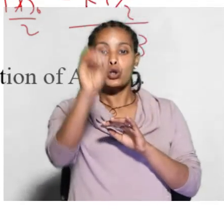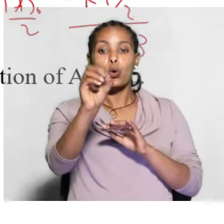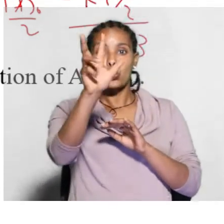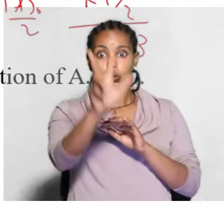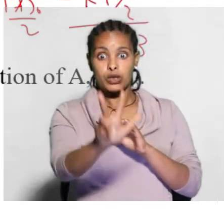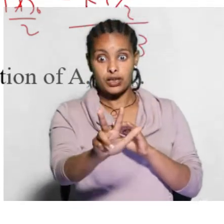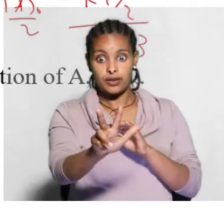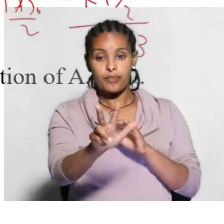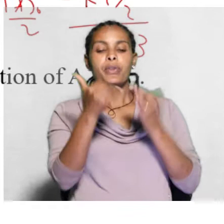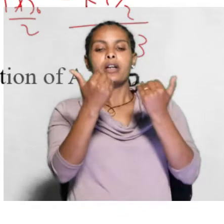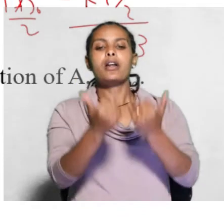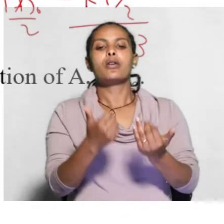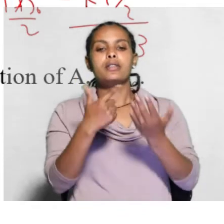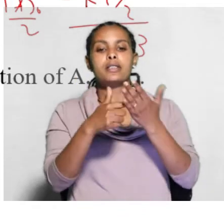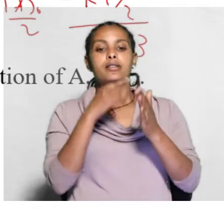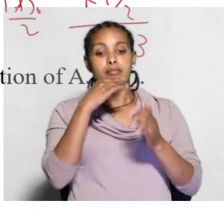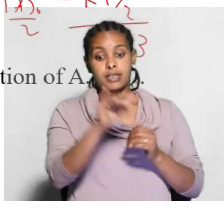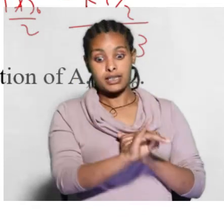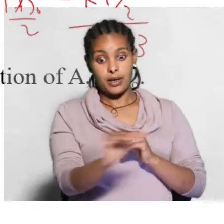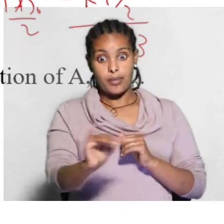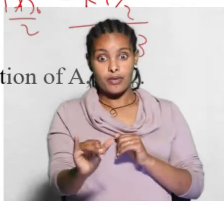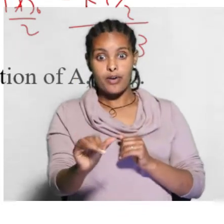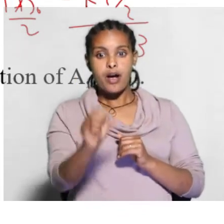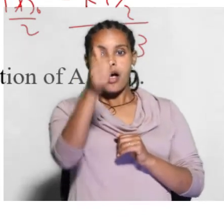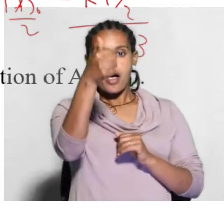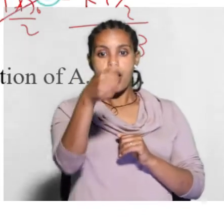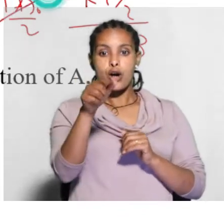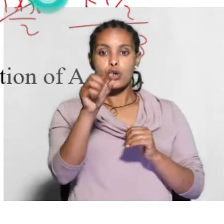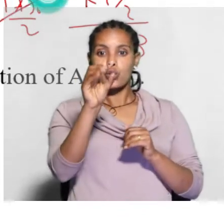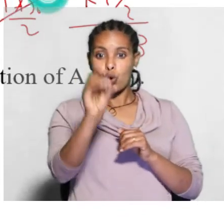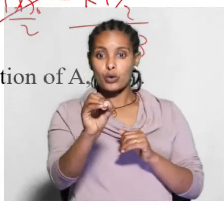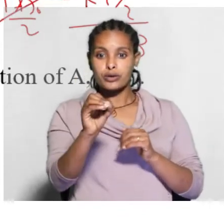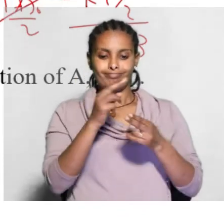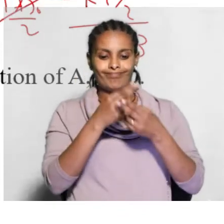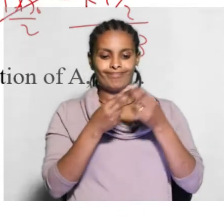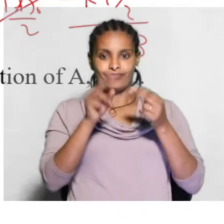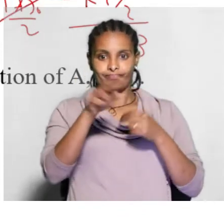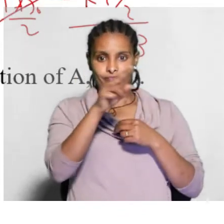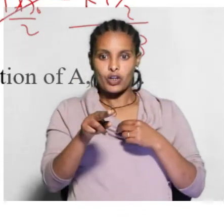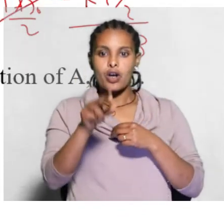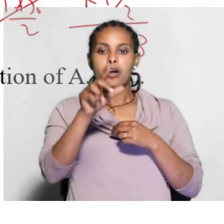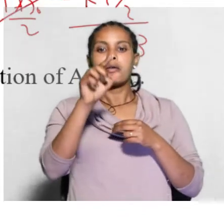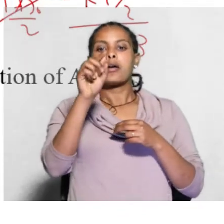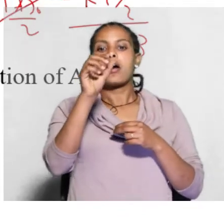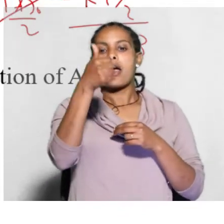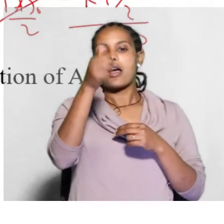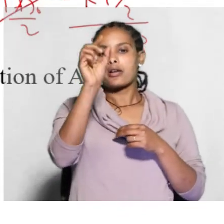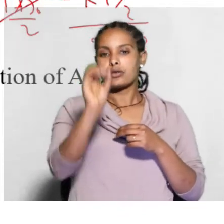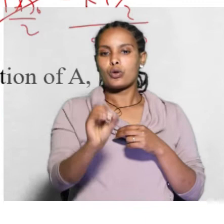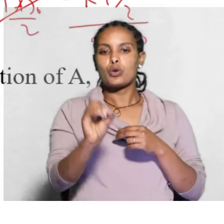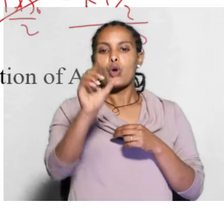2.303. Now this is the same as A naught will be cancelled by A naught. Log